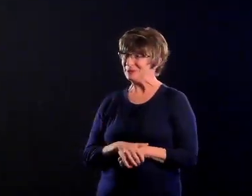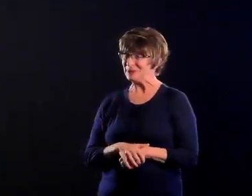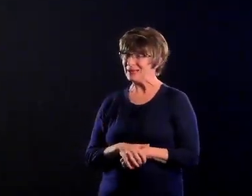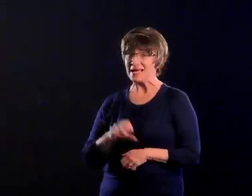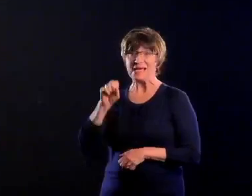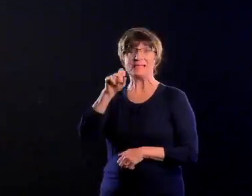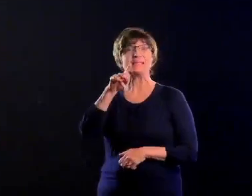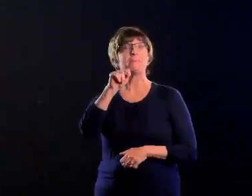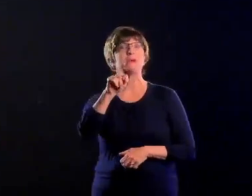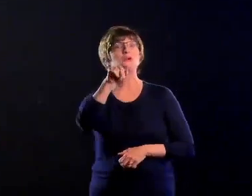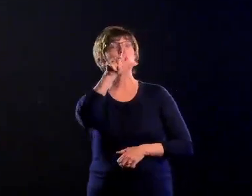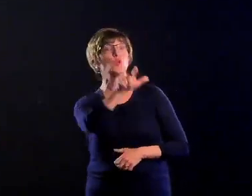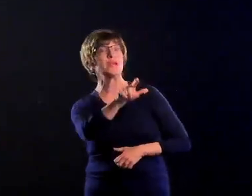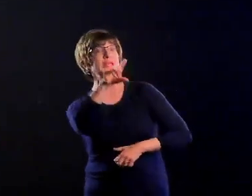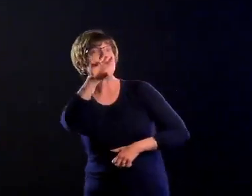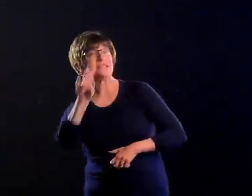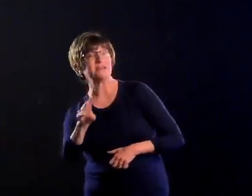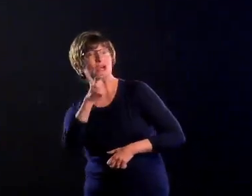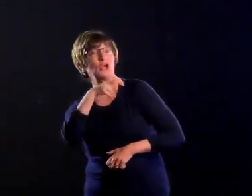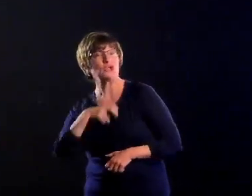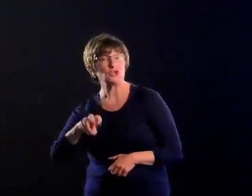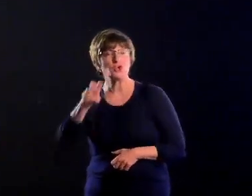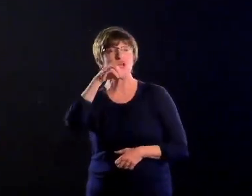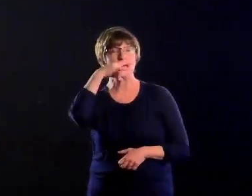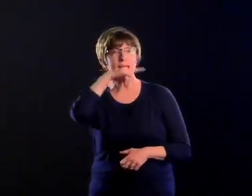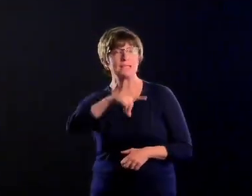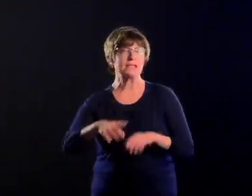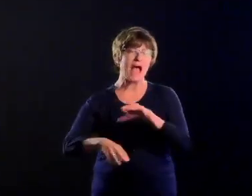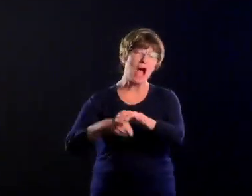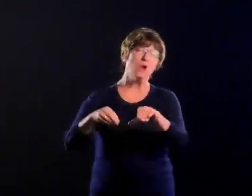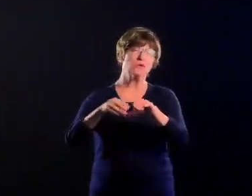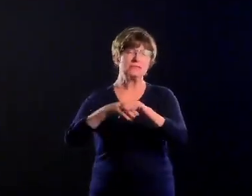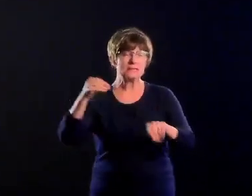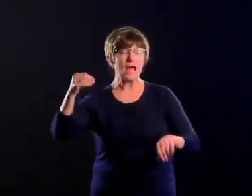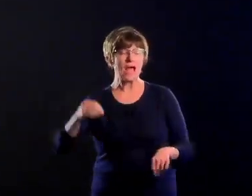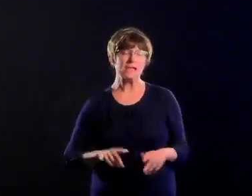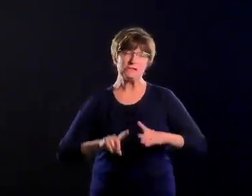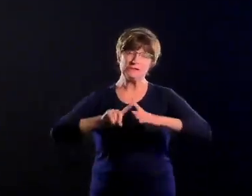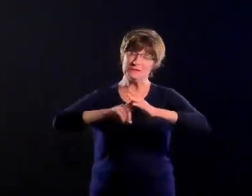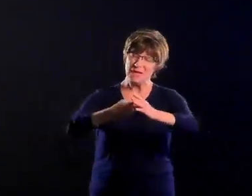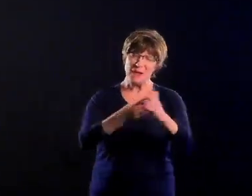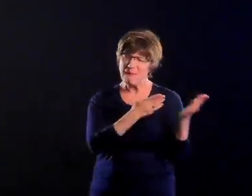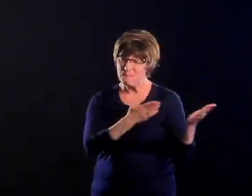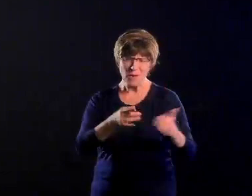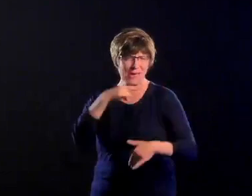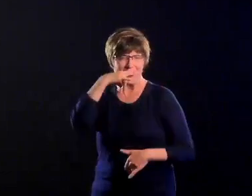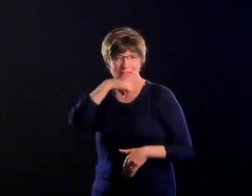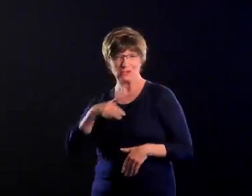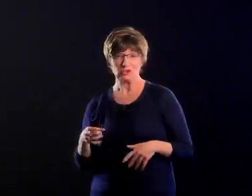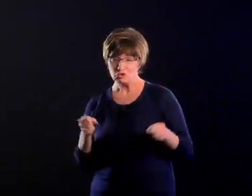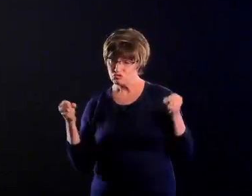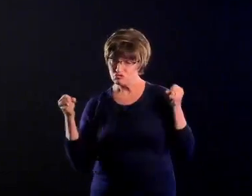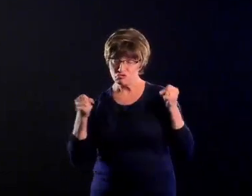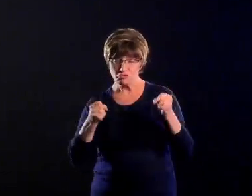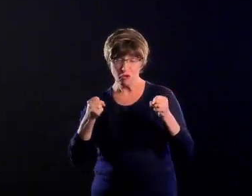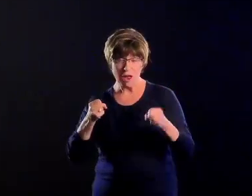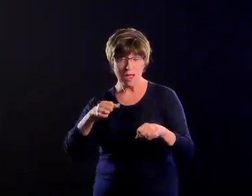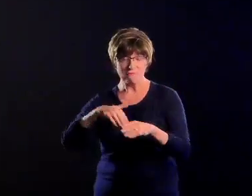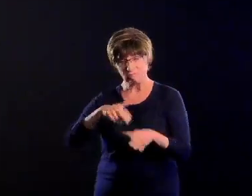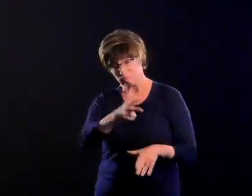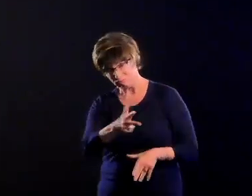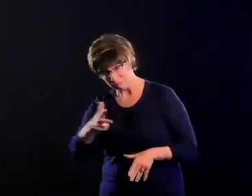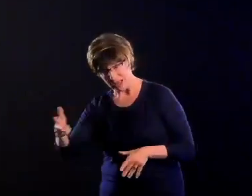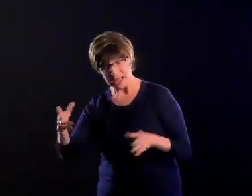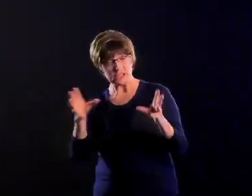September 27th, Journey Kids Outdoors is launching. We want Woo-hoo! You to bring your kids to our drive-in service as it'll